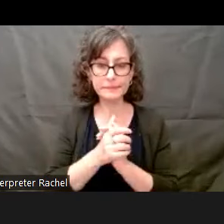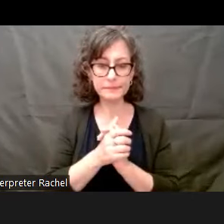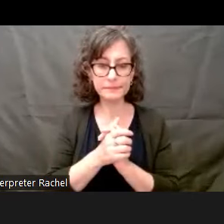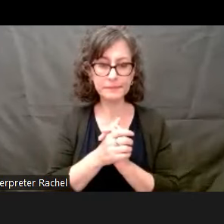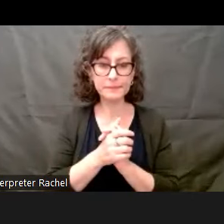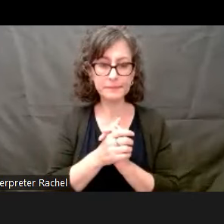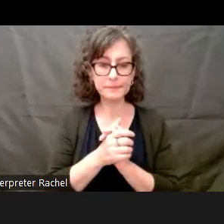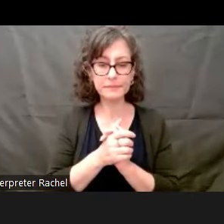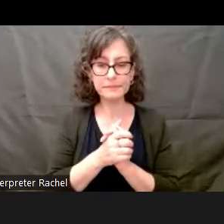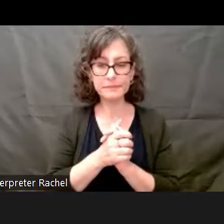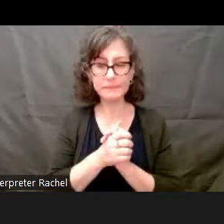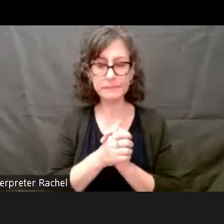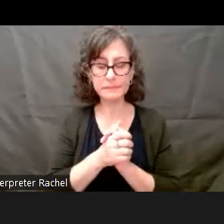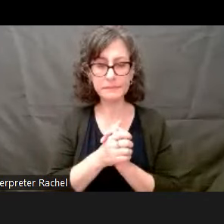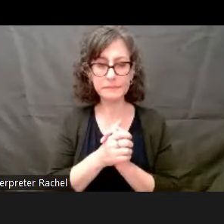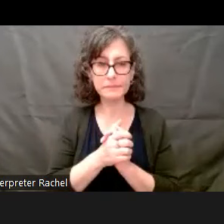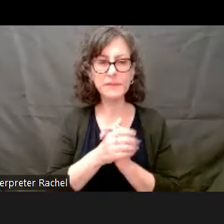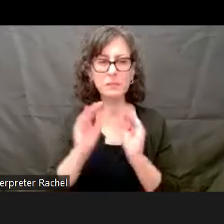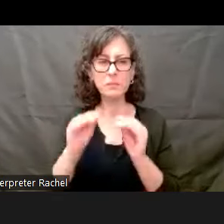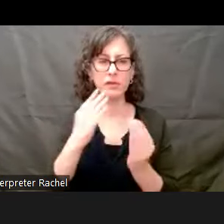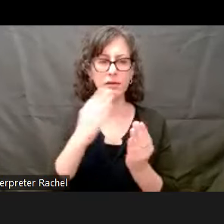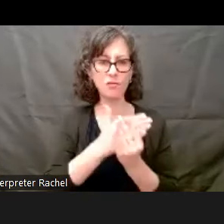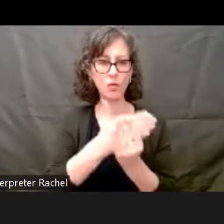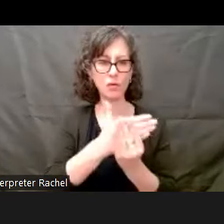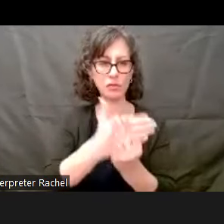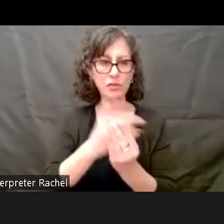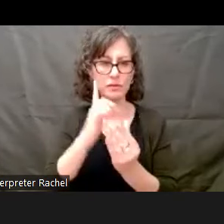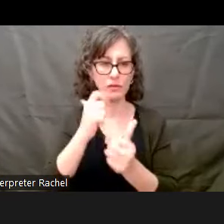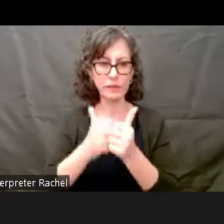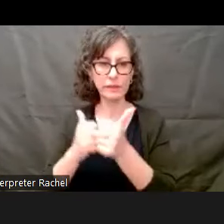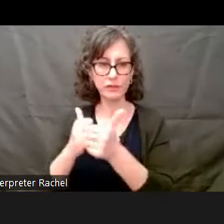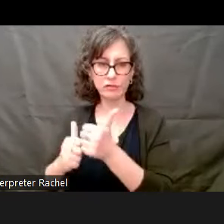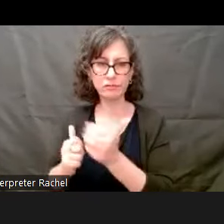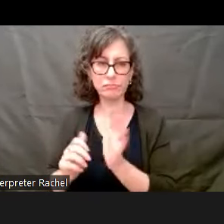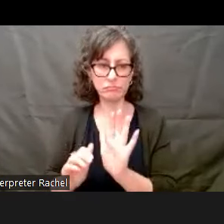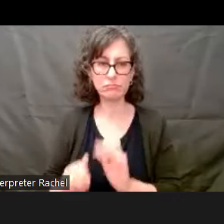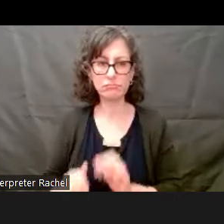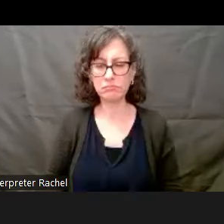the folders. This is behavioral health.